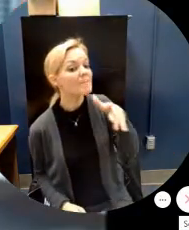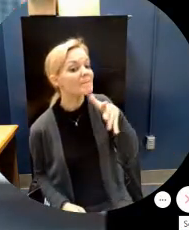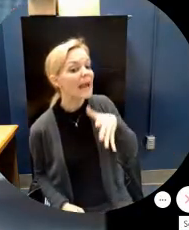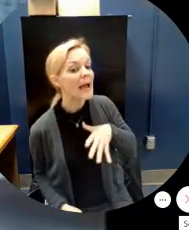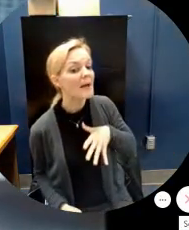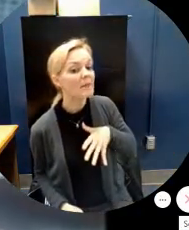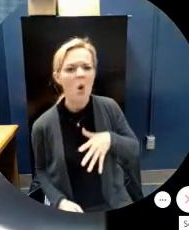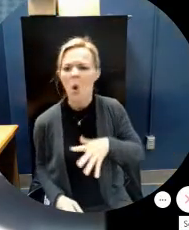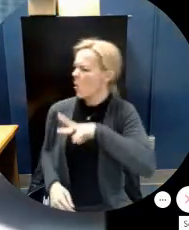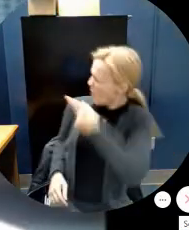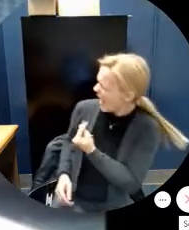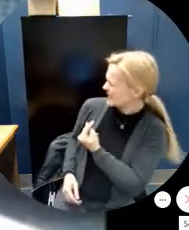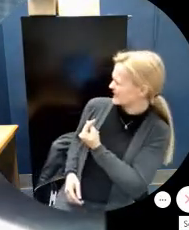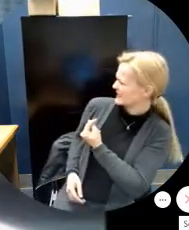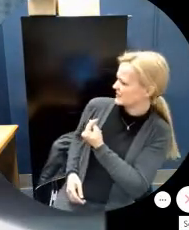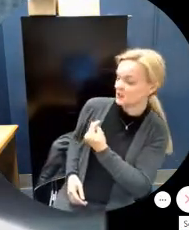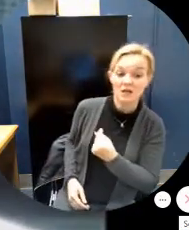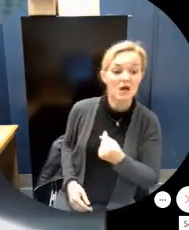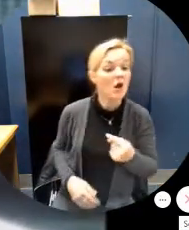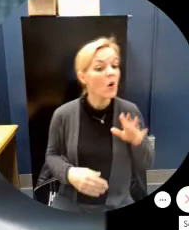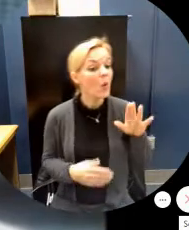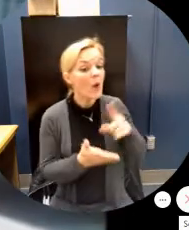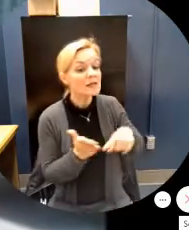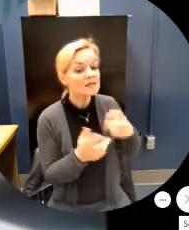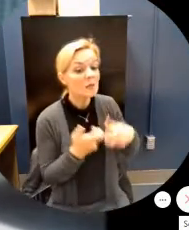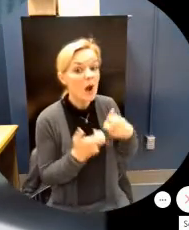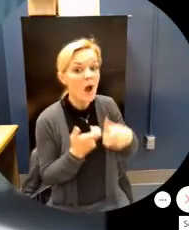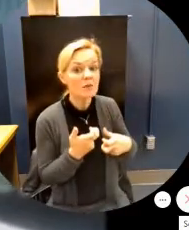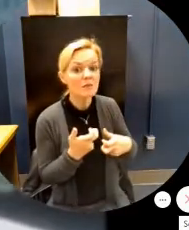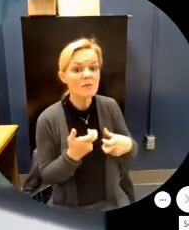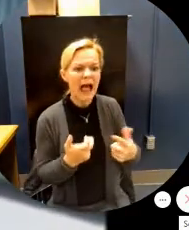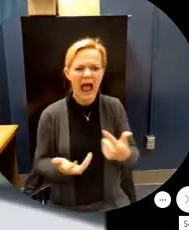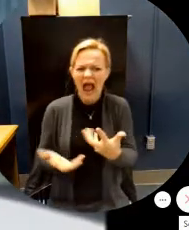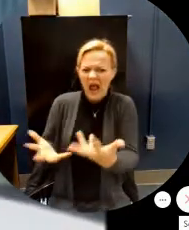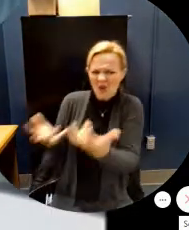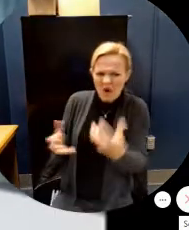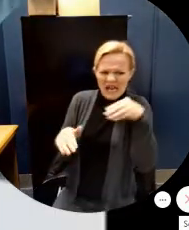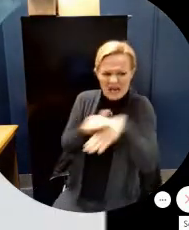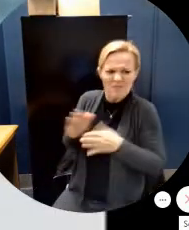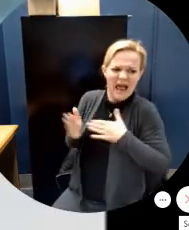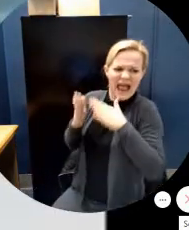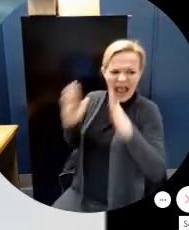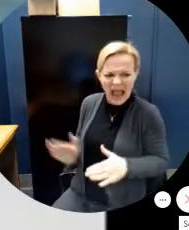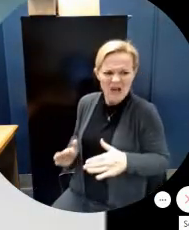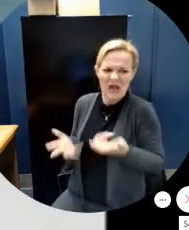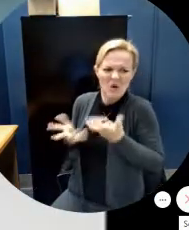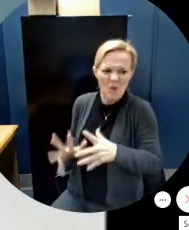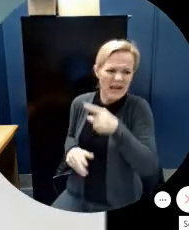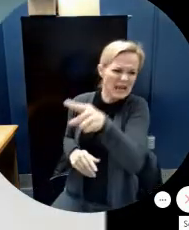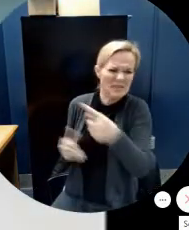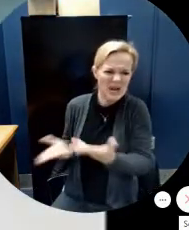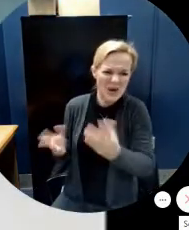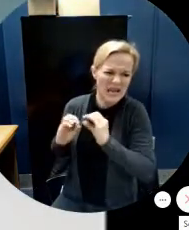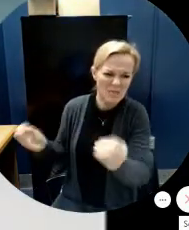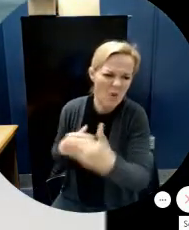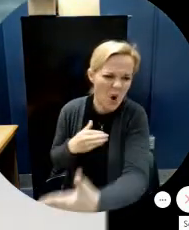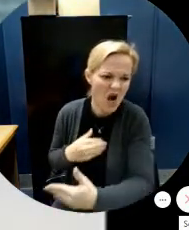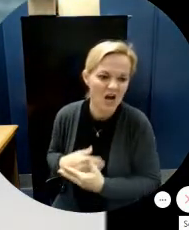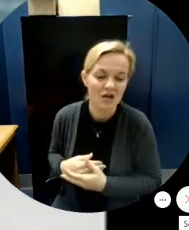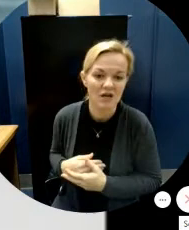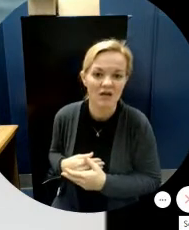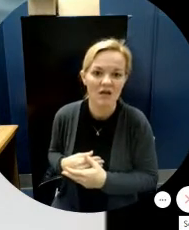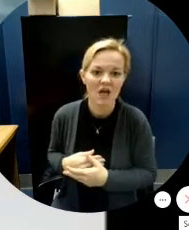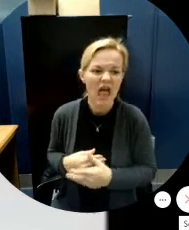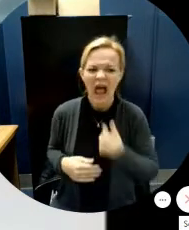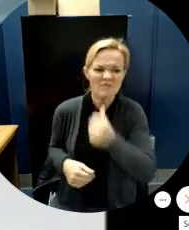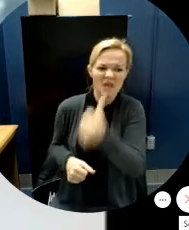Ma'am? What's the problem here? I want to get out of my house. I'm not in there anymore. Well, if you just calm down and explain to me the situation. I'm not